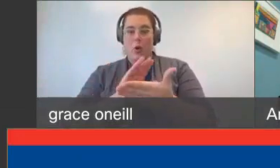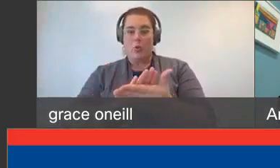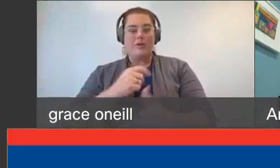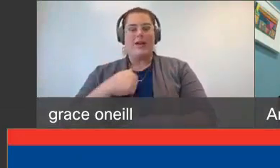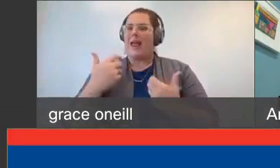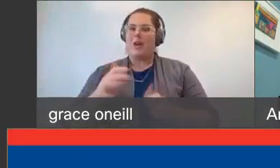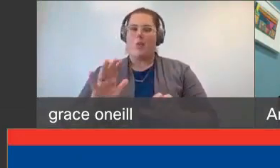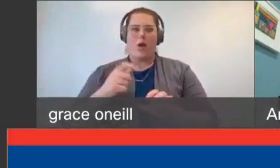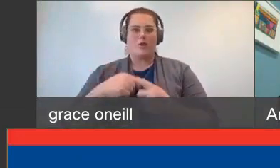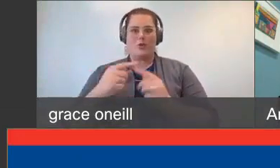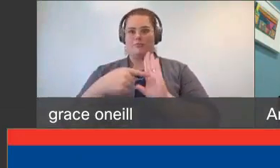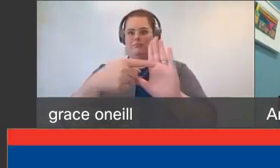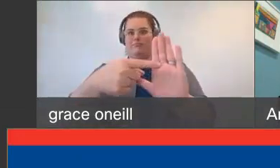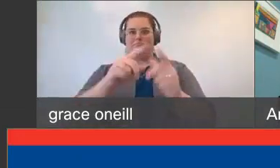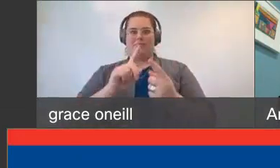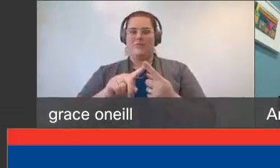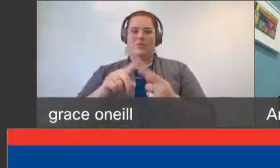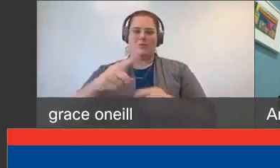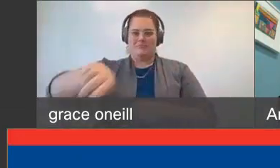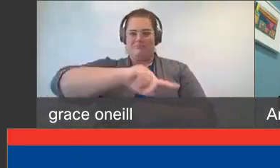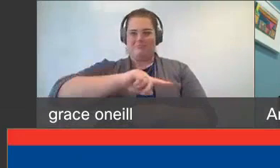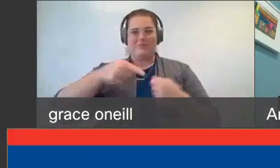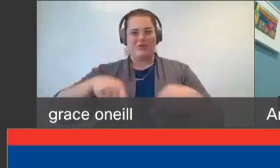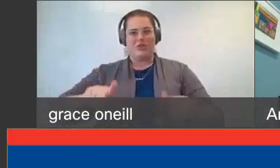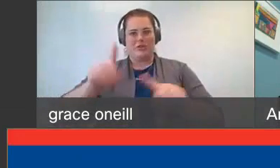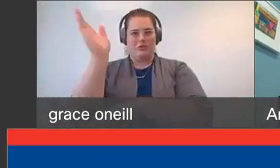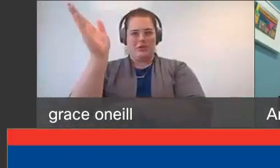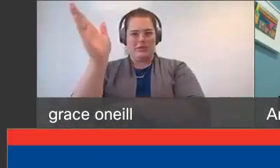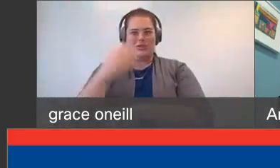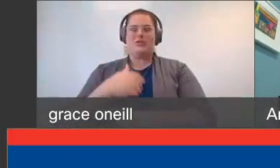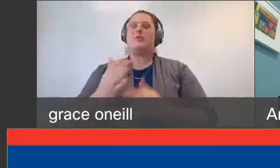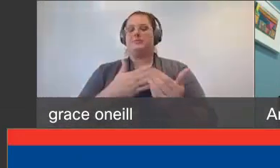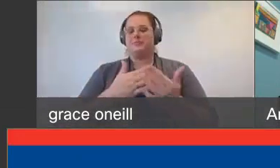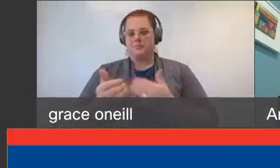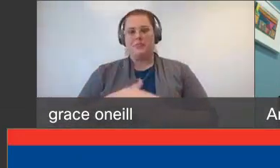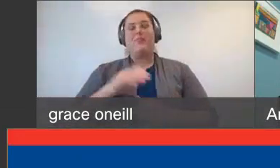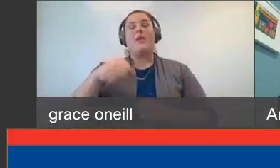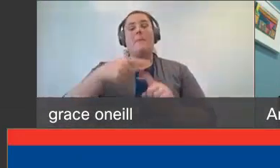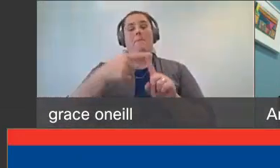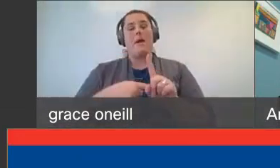in a presentation with folks. So, in the month of December,